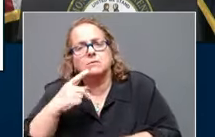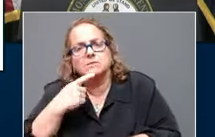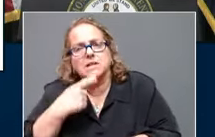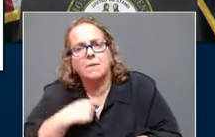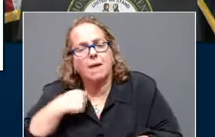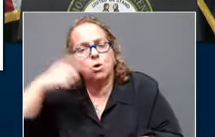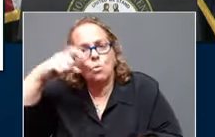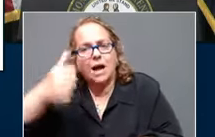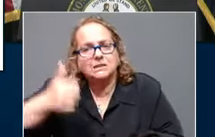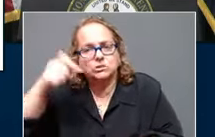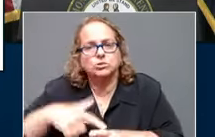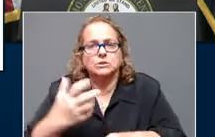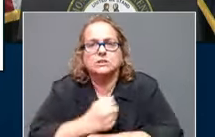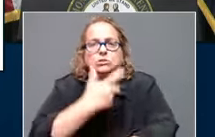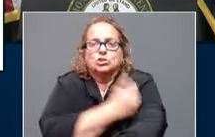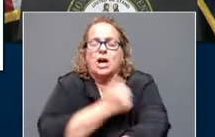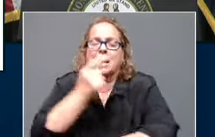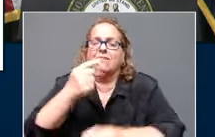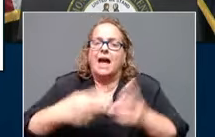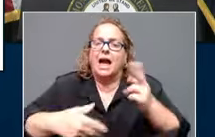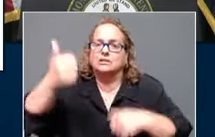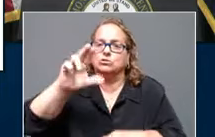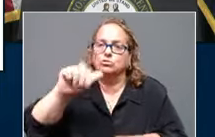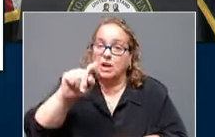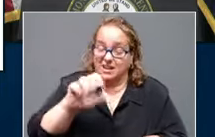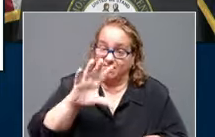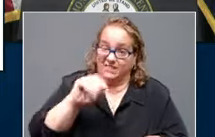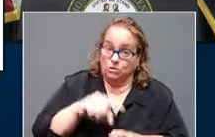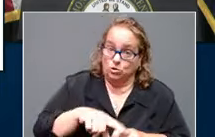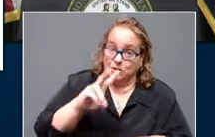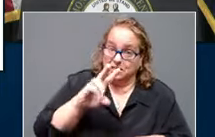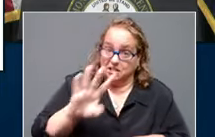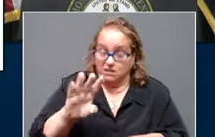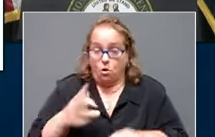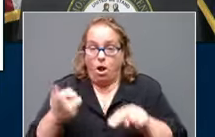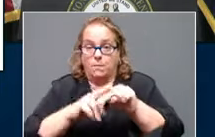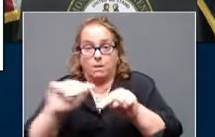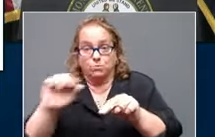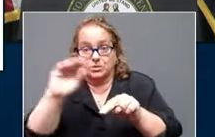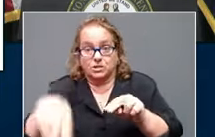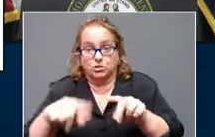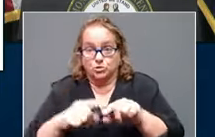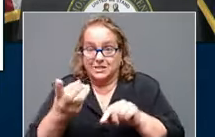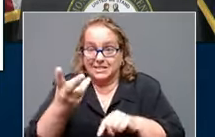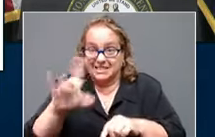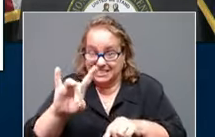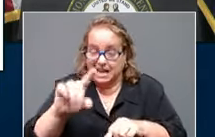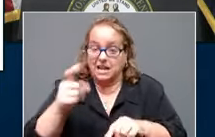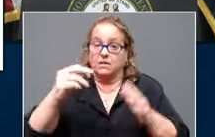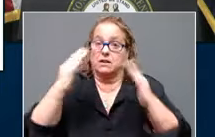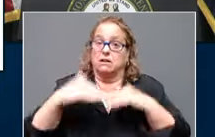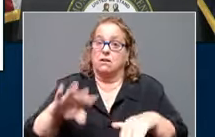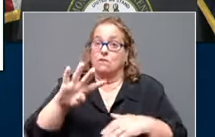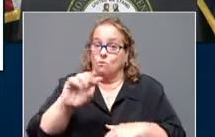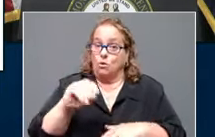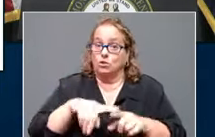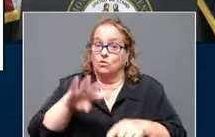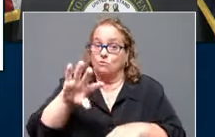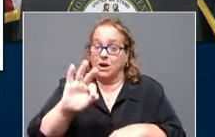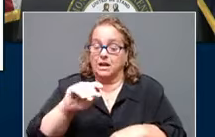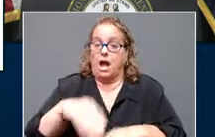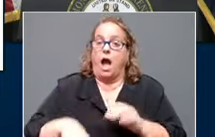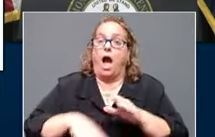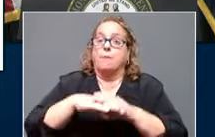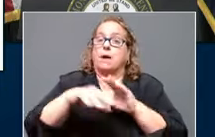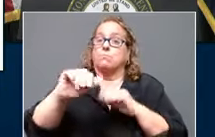18 to 29, up a percent to 39%. Again, we like to see these numbers going up. This is